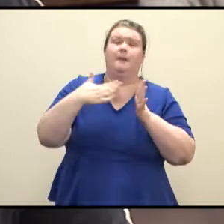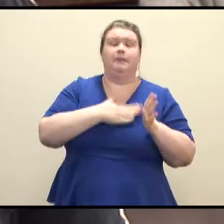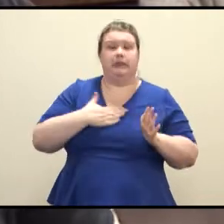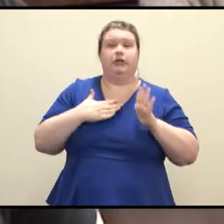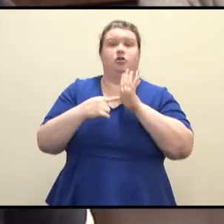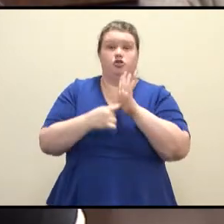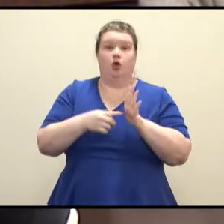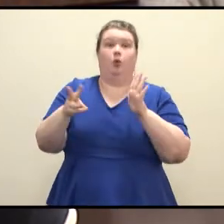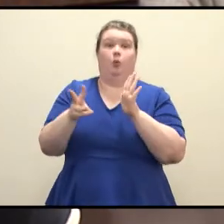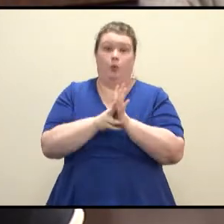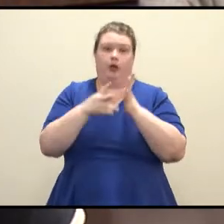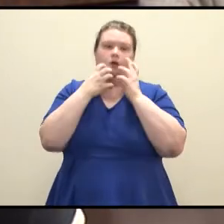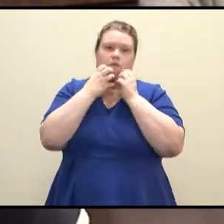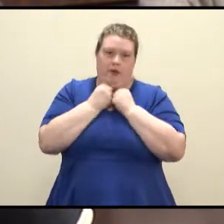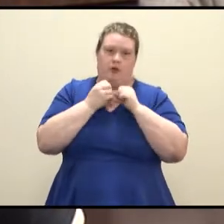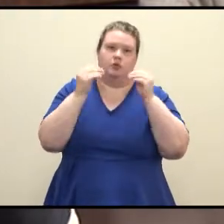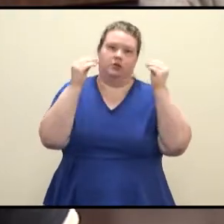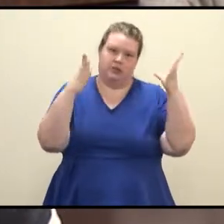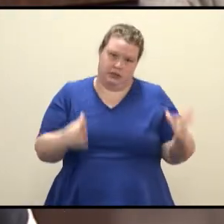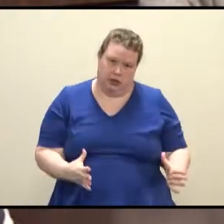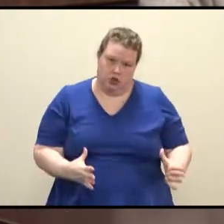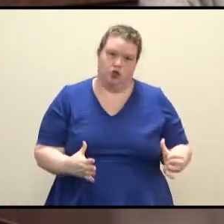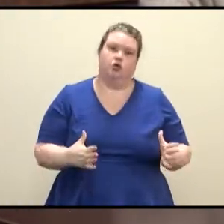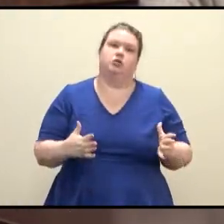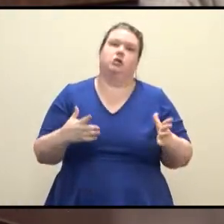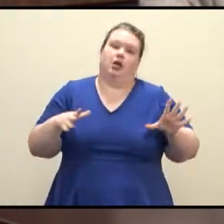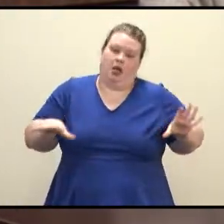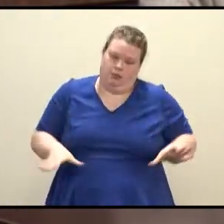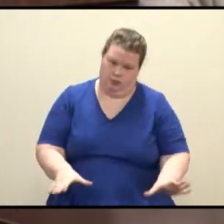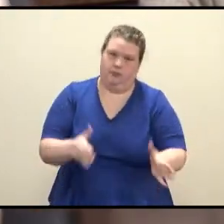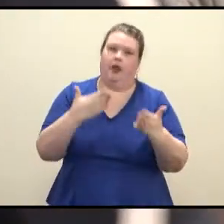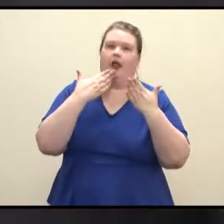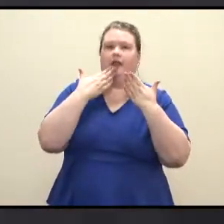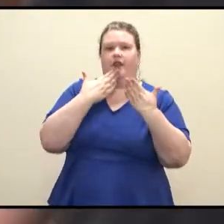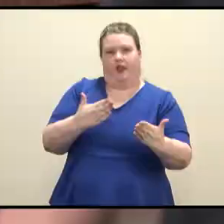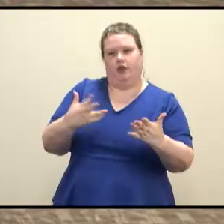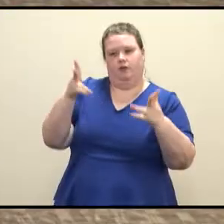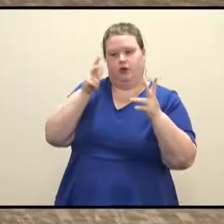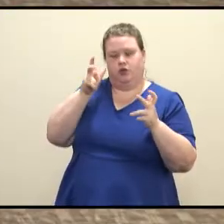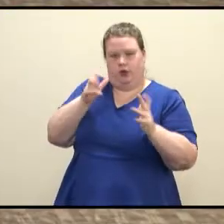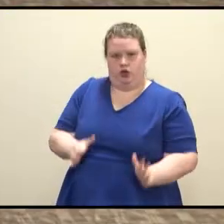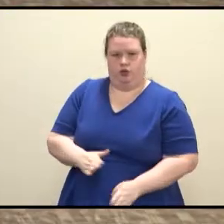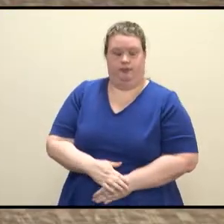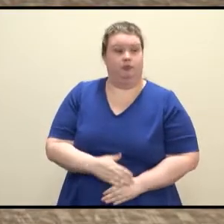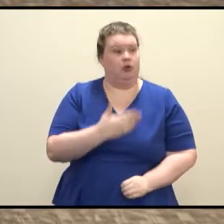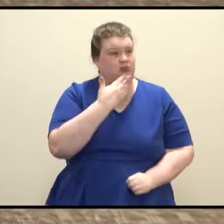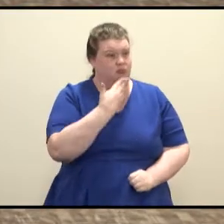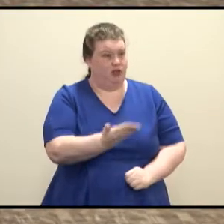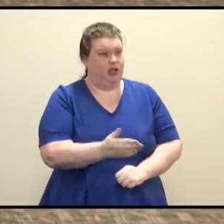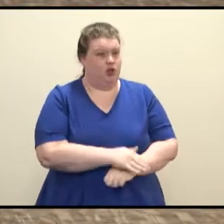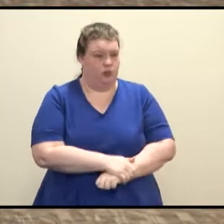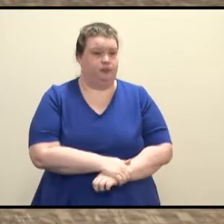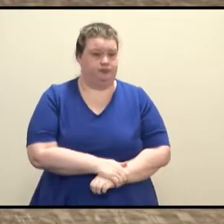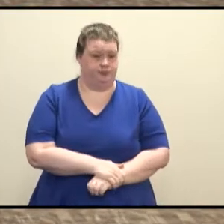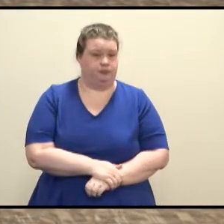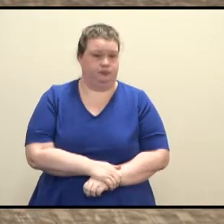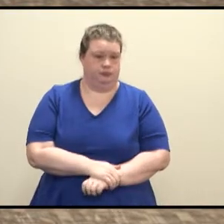to do that is to provide competitive pay. Thank you for your consideration. Thank you, Mr. Holstrom. I appreciate that.